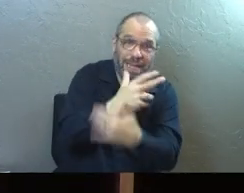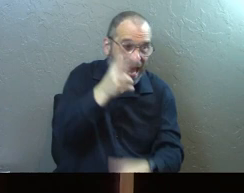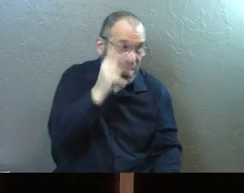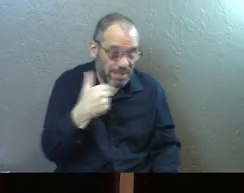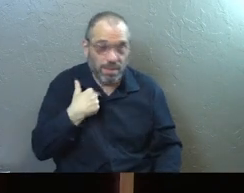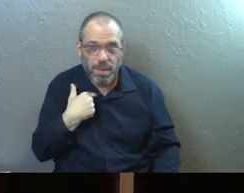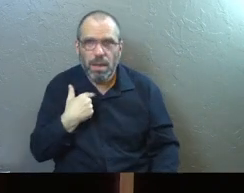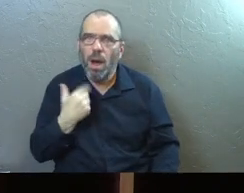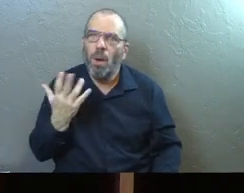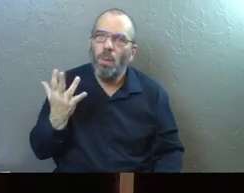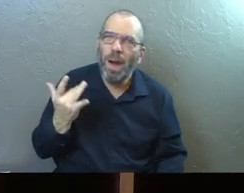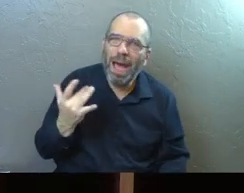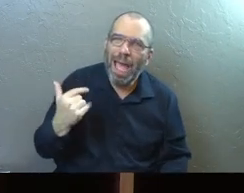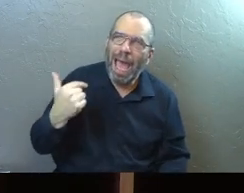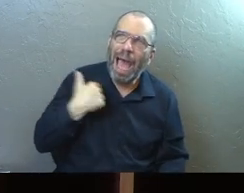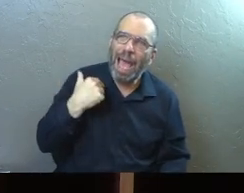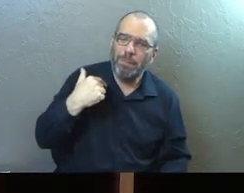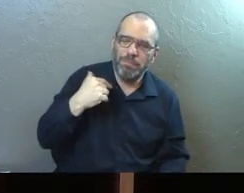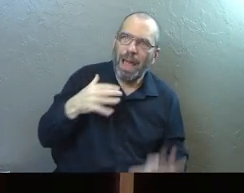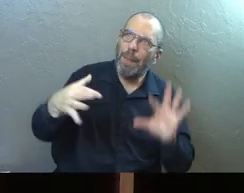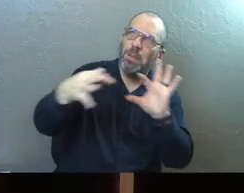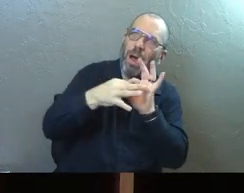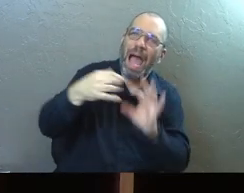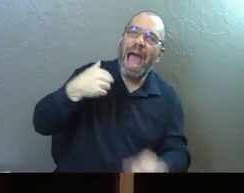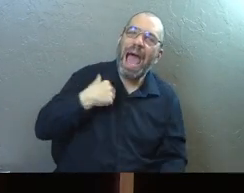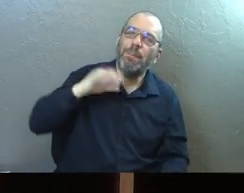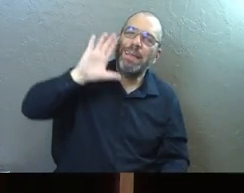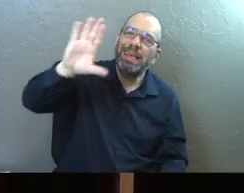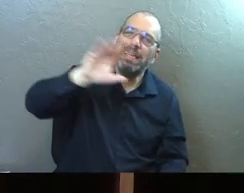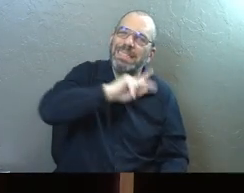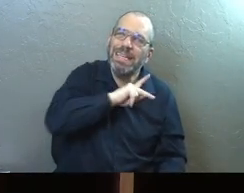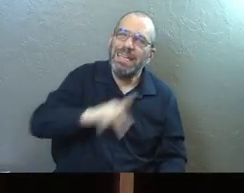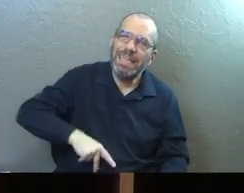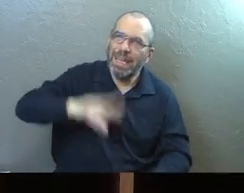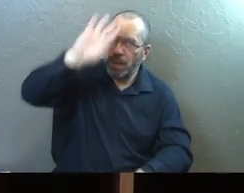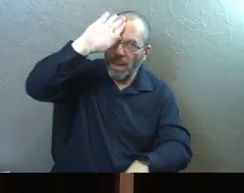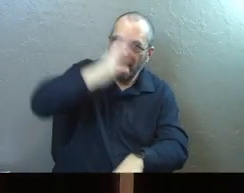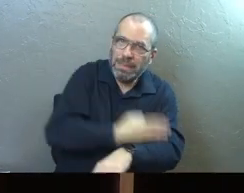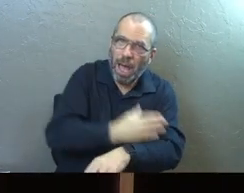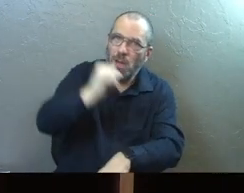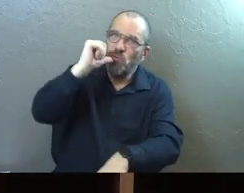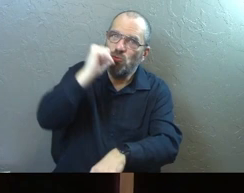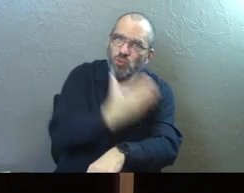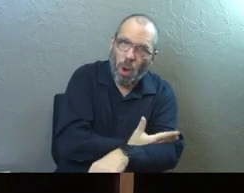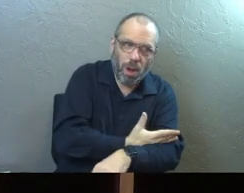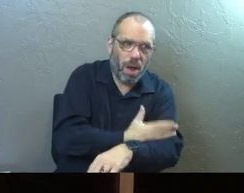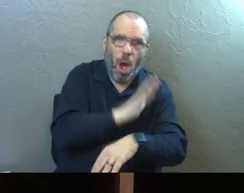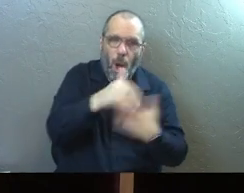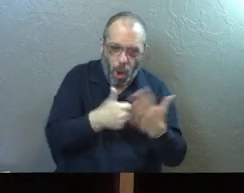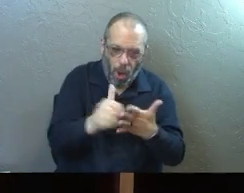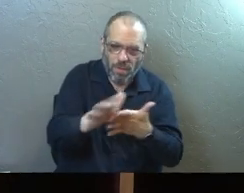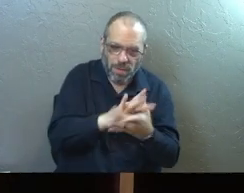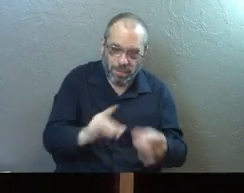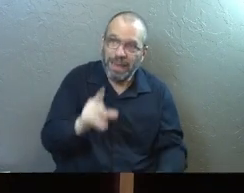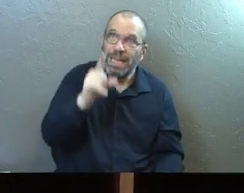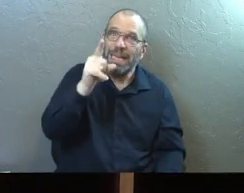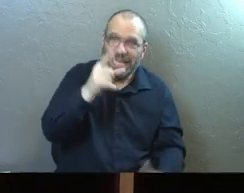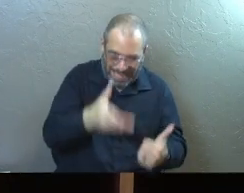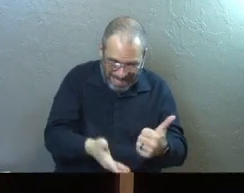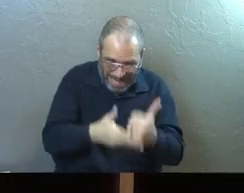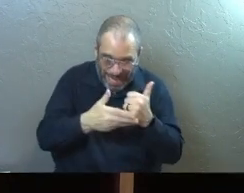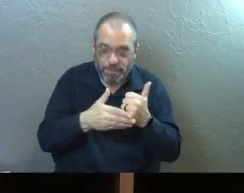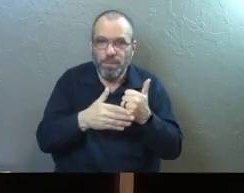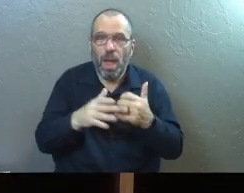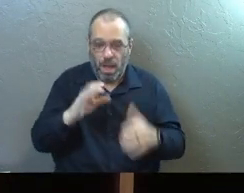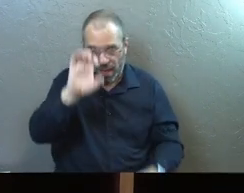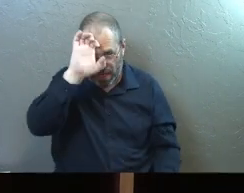Why? Because I'm his kid. Amen. I'm his son. I'm his daughter. And that all comes from the Spirit. He's the one that helps us understand